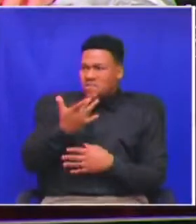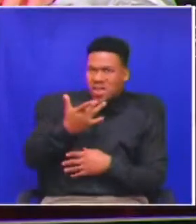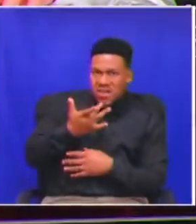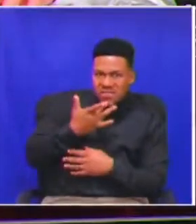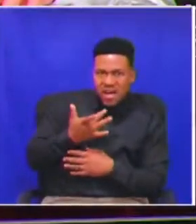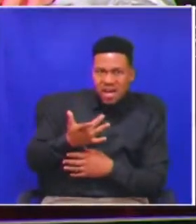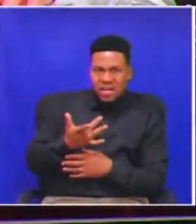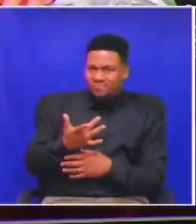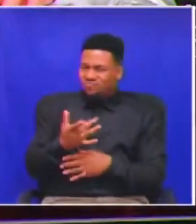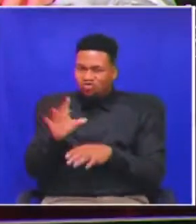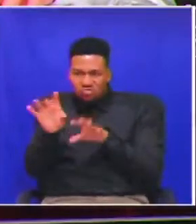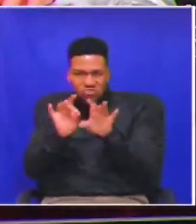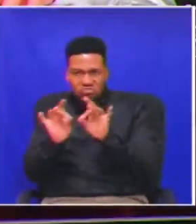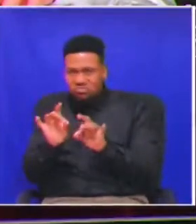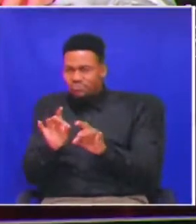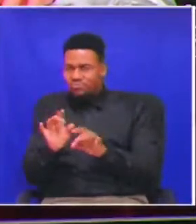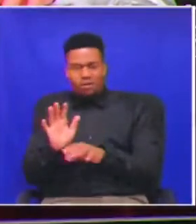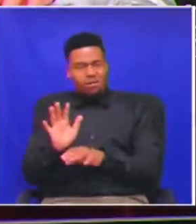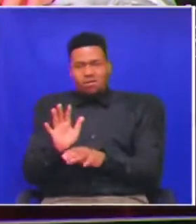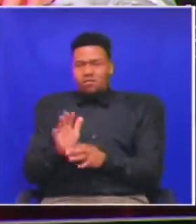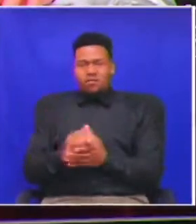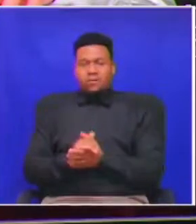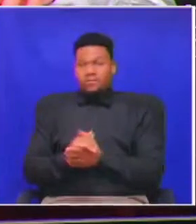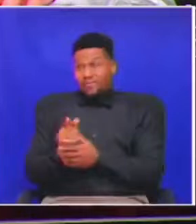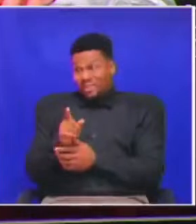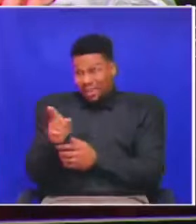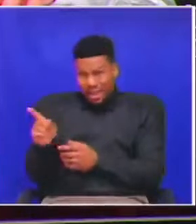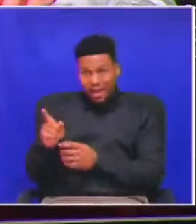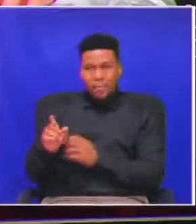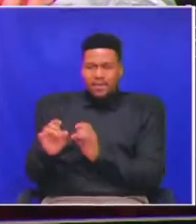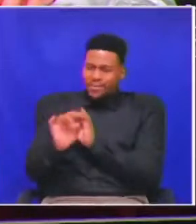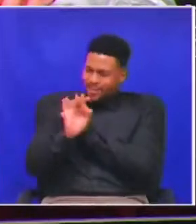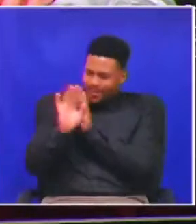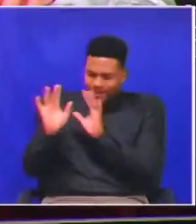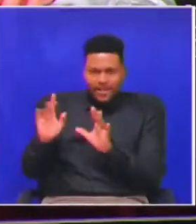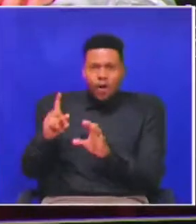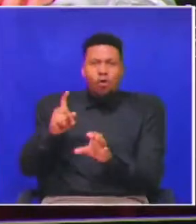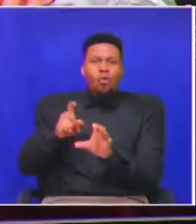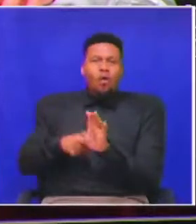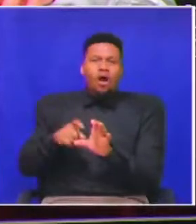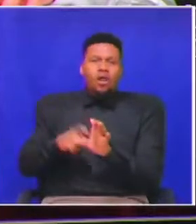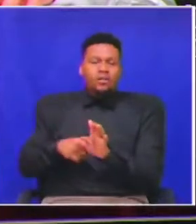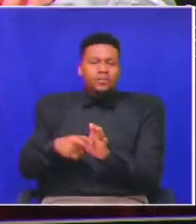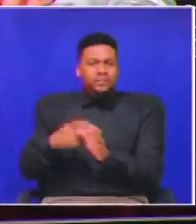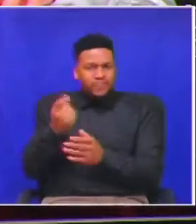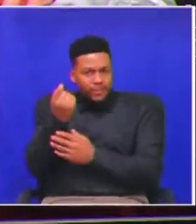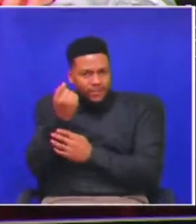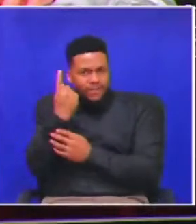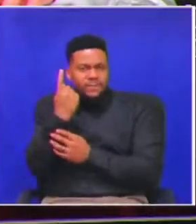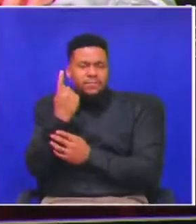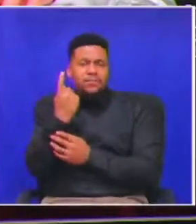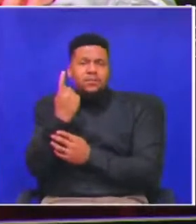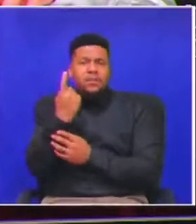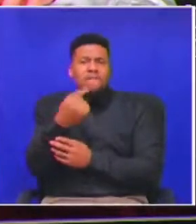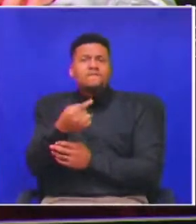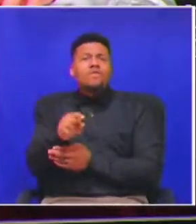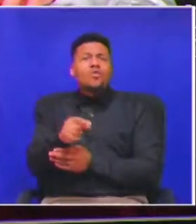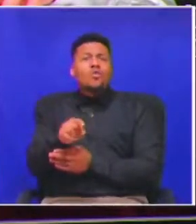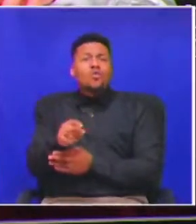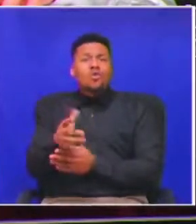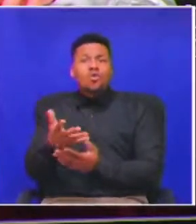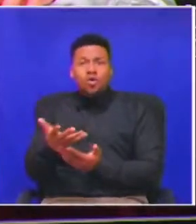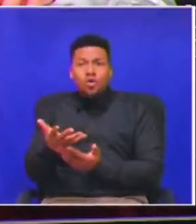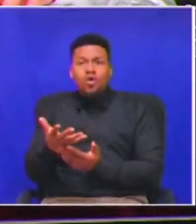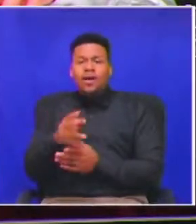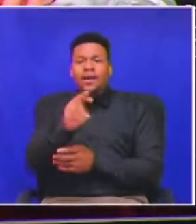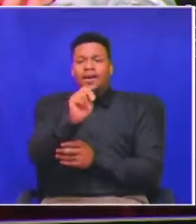well positioned to understand the qualities and capabilities expected of an